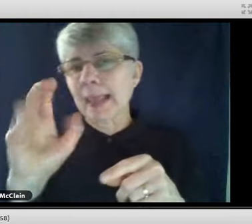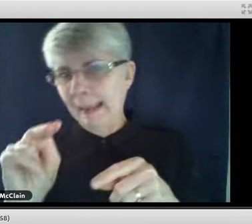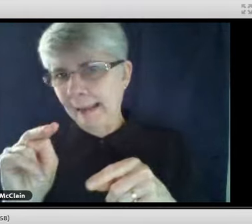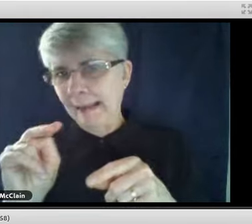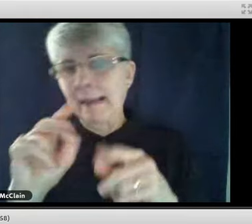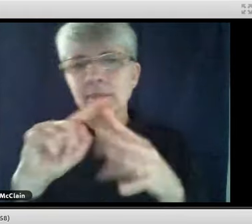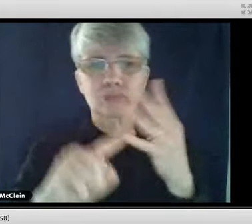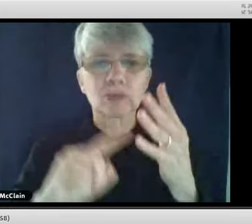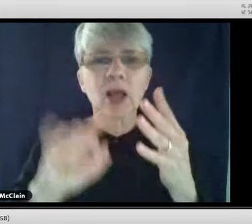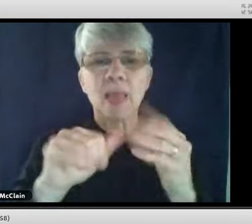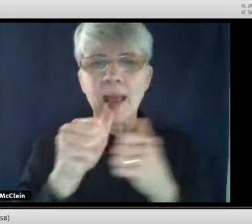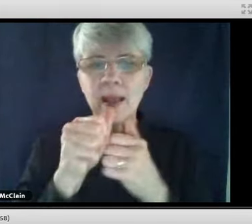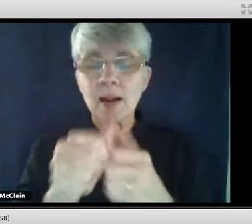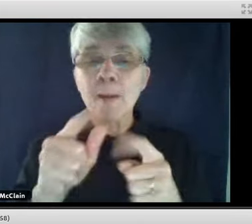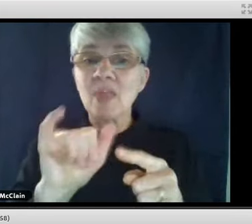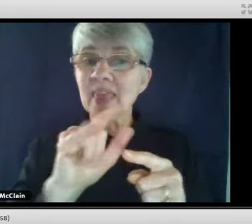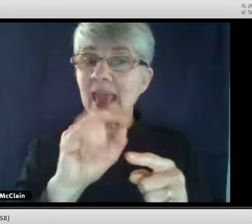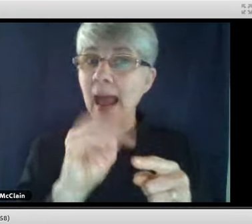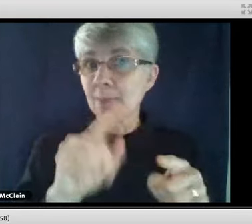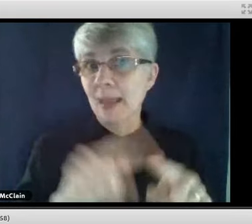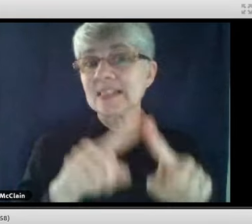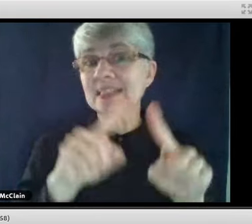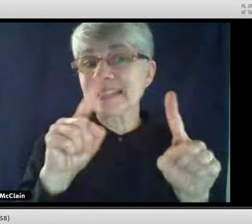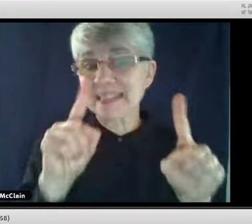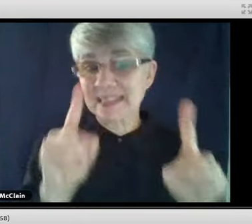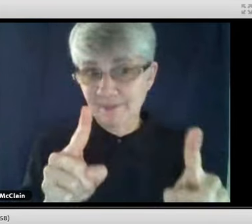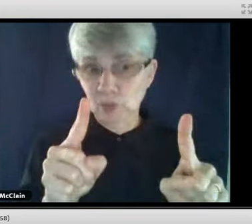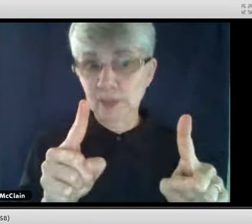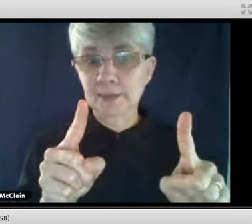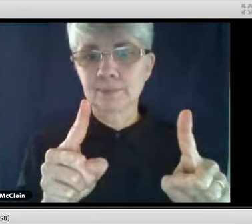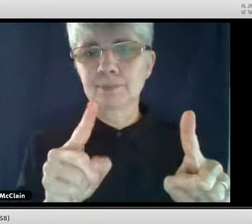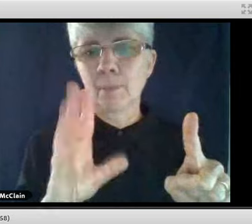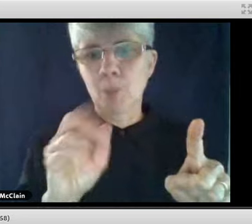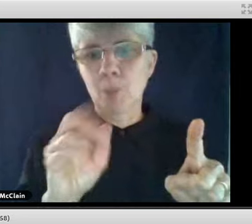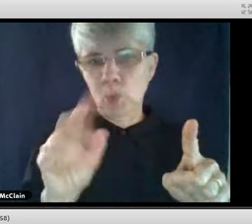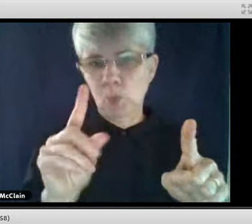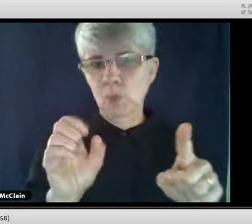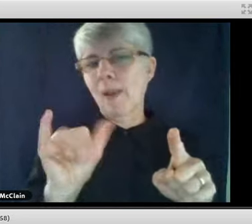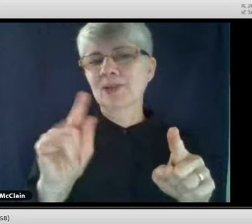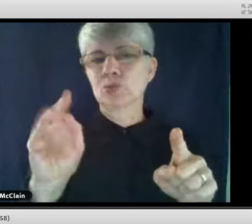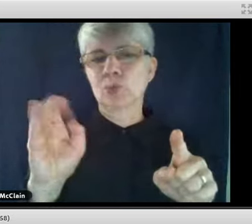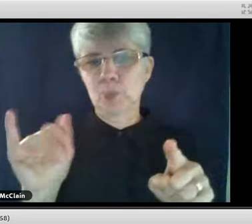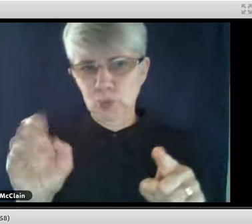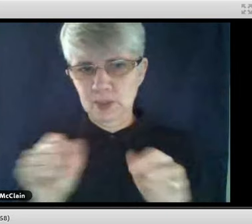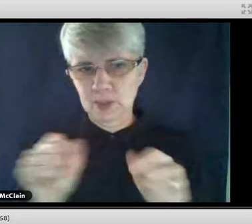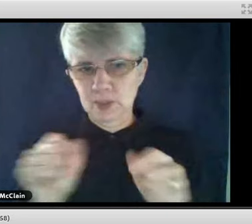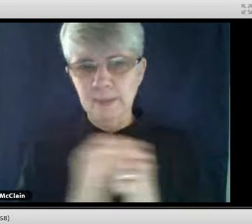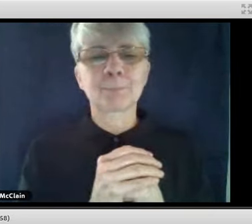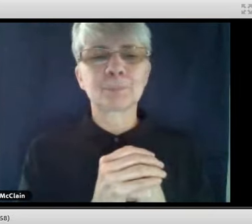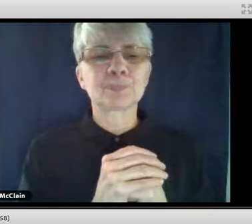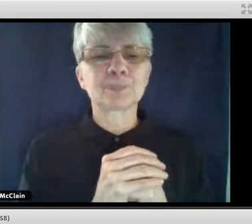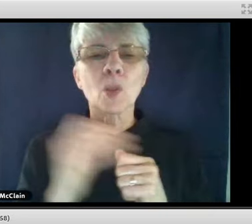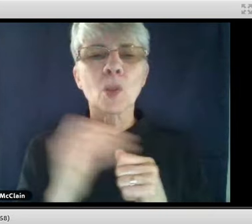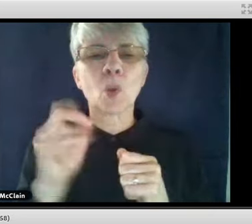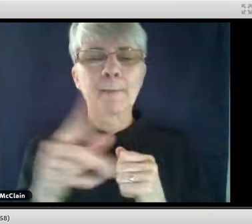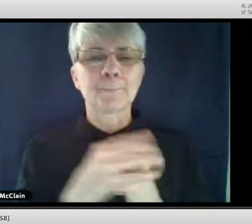etc. But the items may have some really different, attributes associated with them. Okay, all